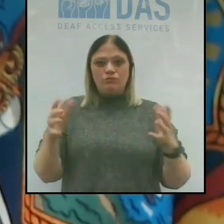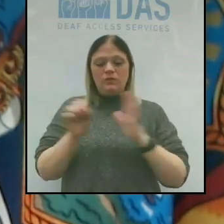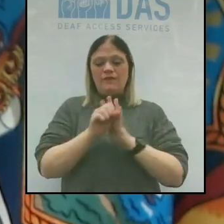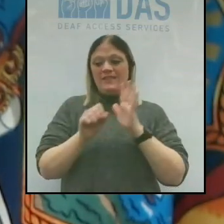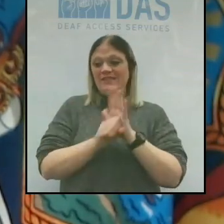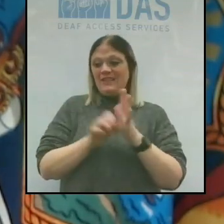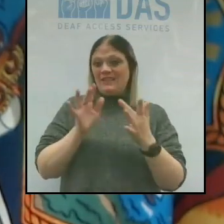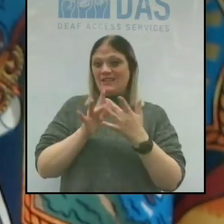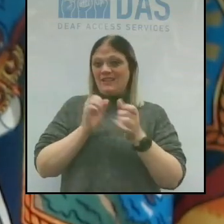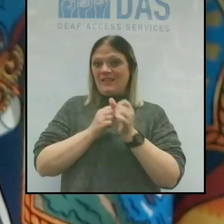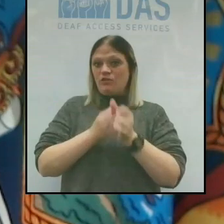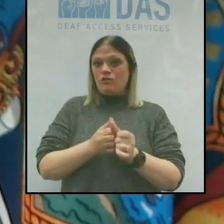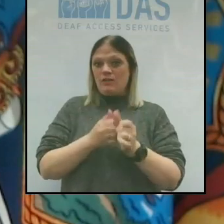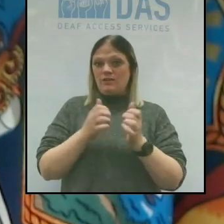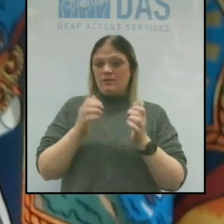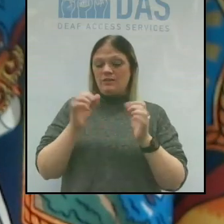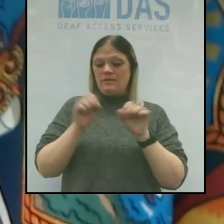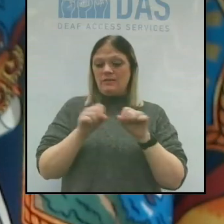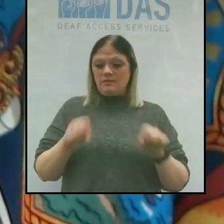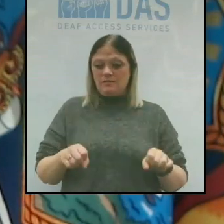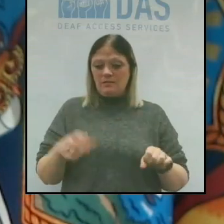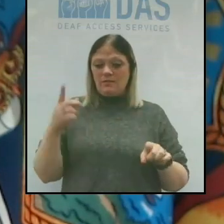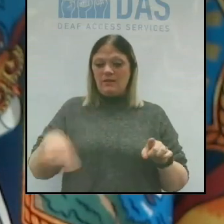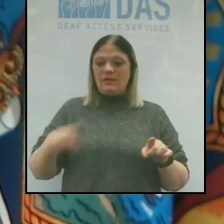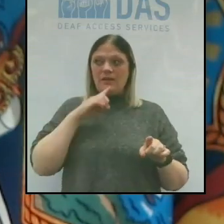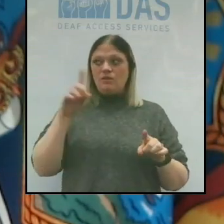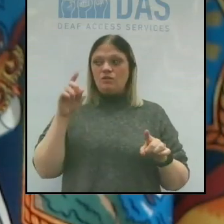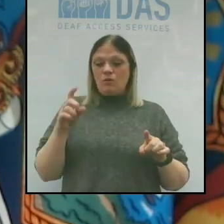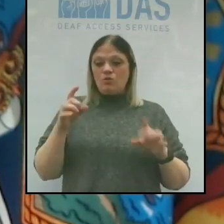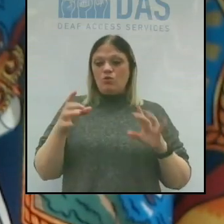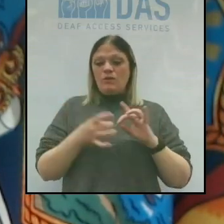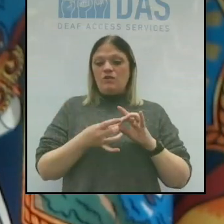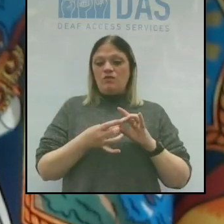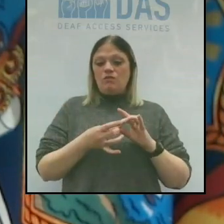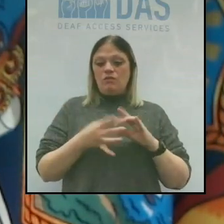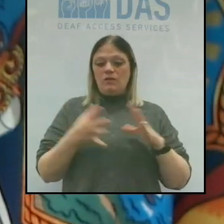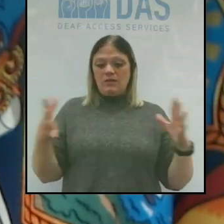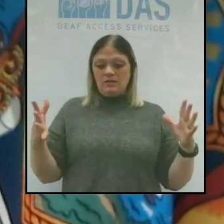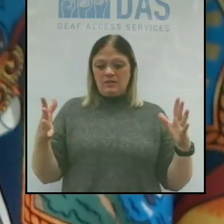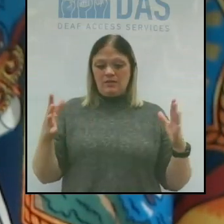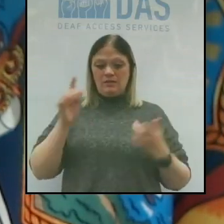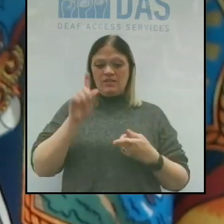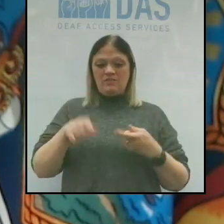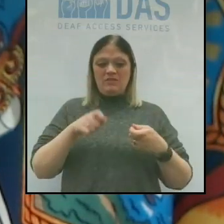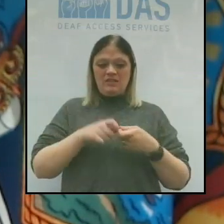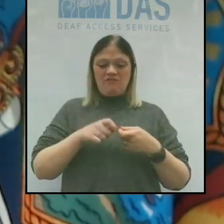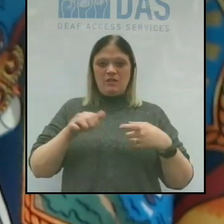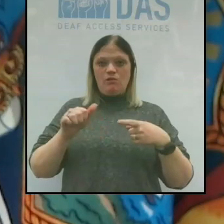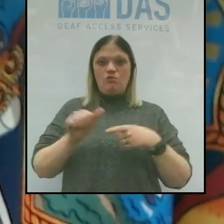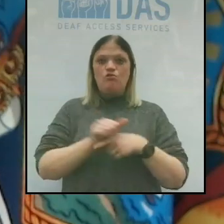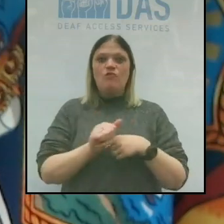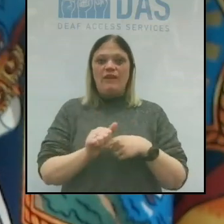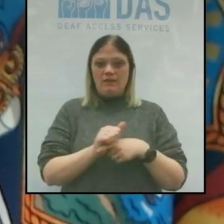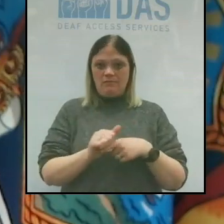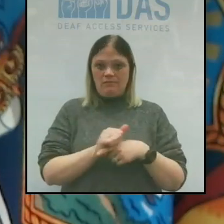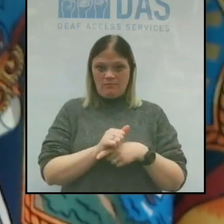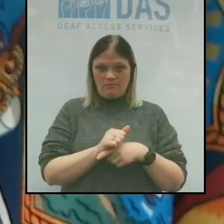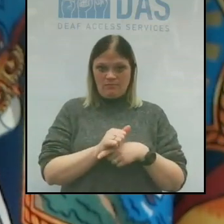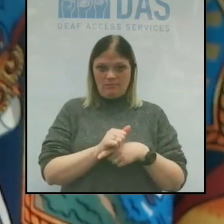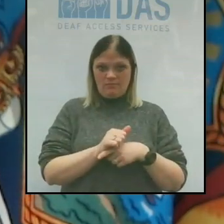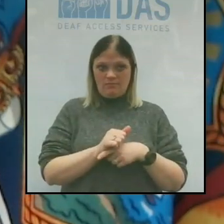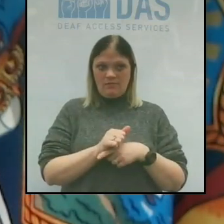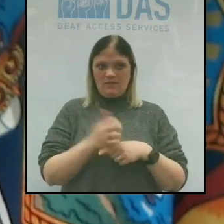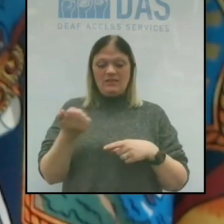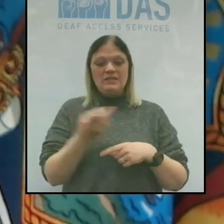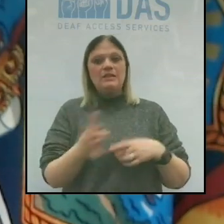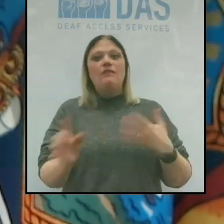contact tracing system, they are supposed to be releasing a specific training that is supposed to be